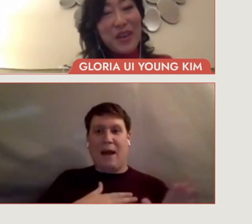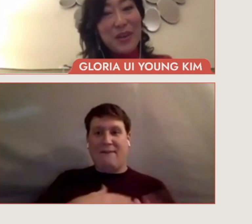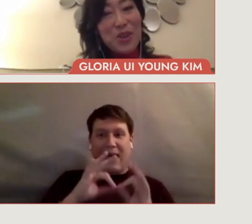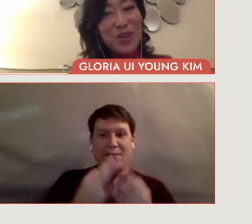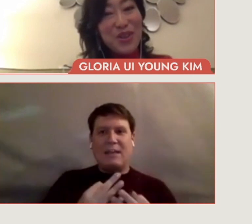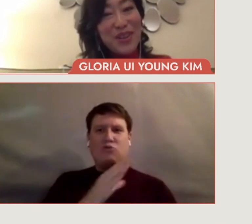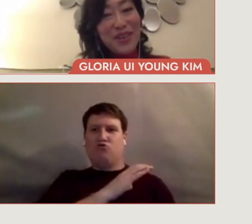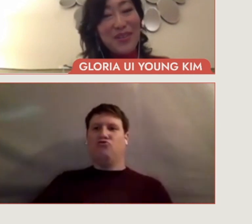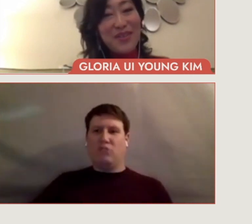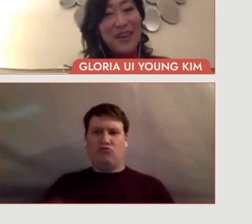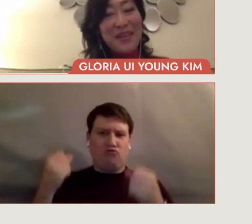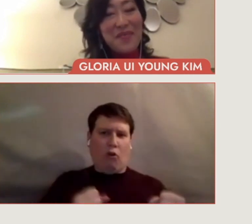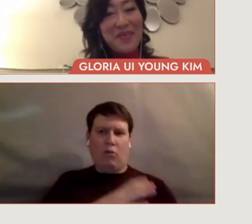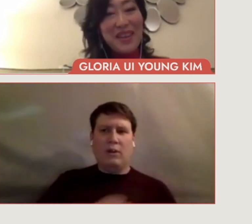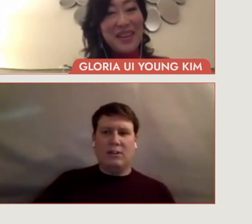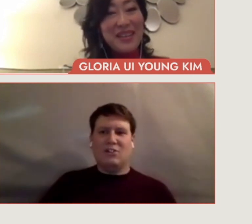of the culture,